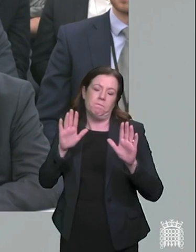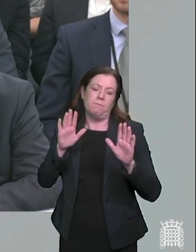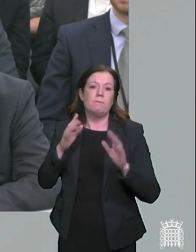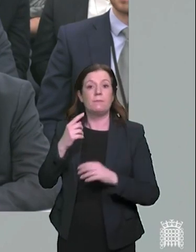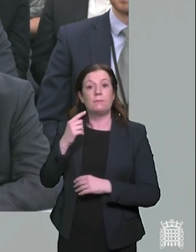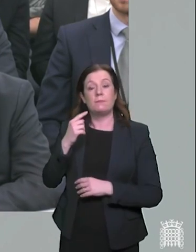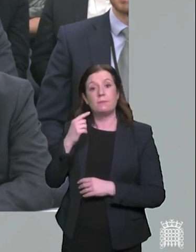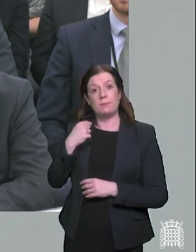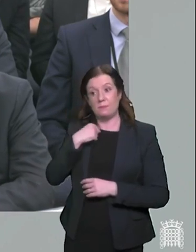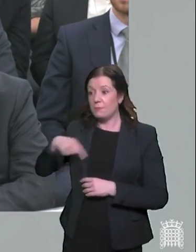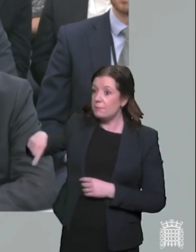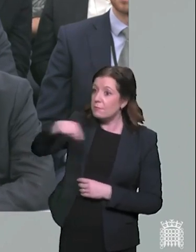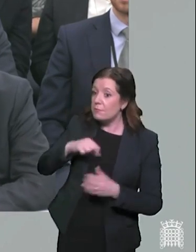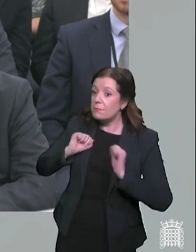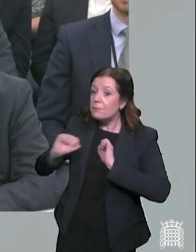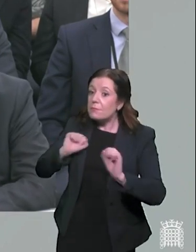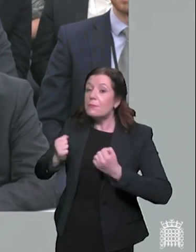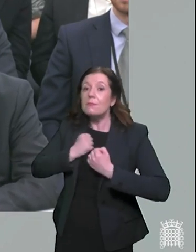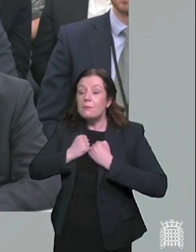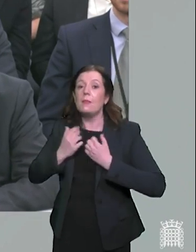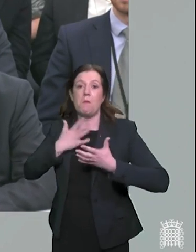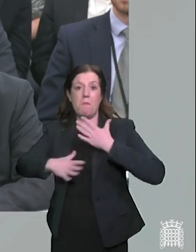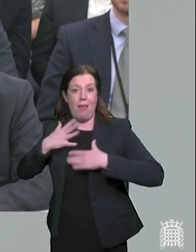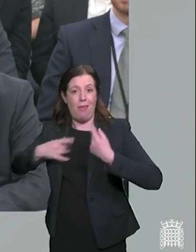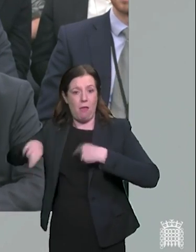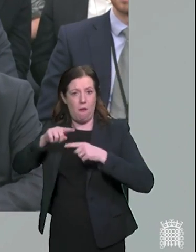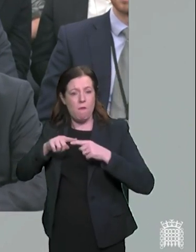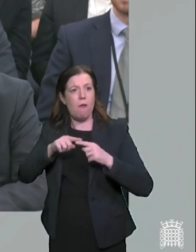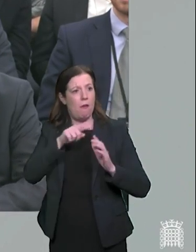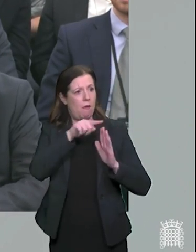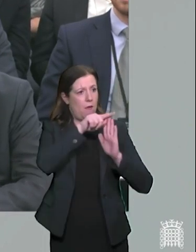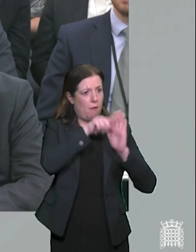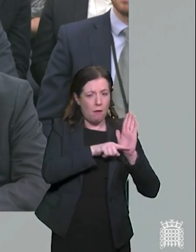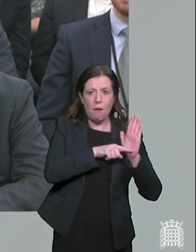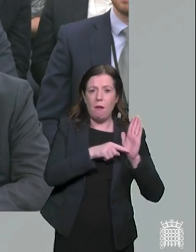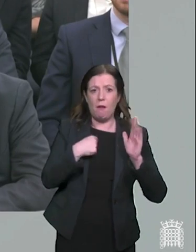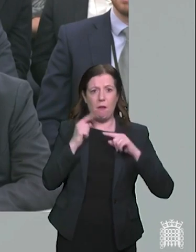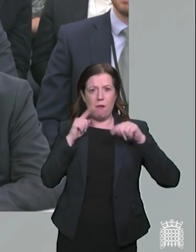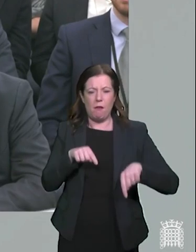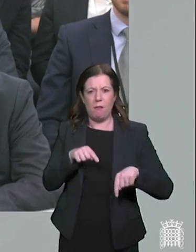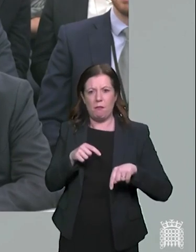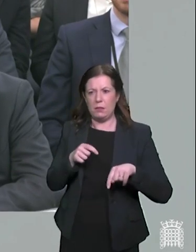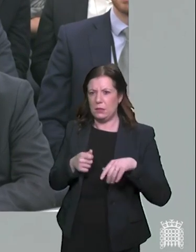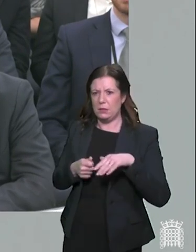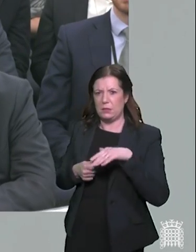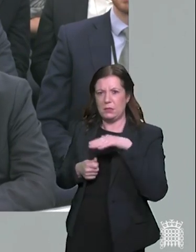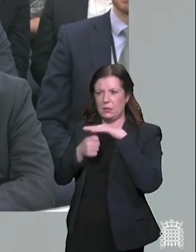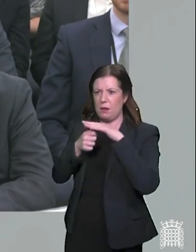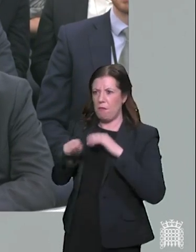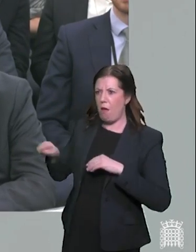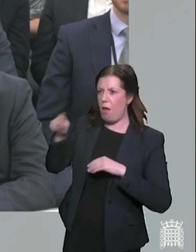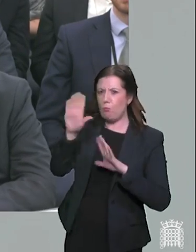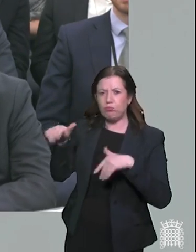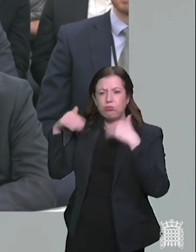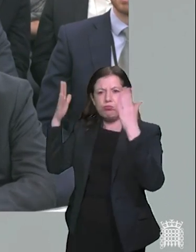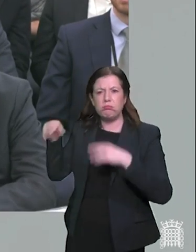were contrary to the guidance and the rules, then it must have been equally obvious to dozens of others, including the most senior officials in the country,